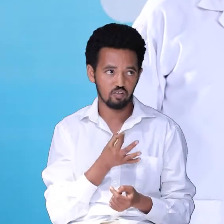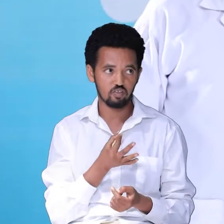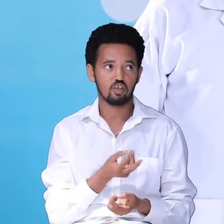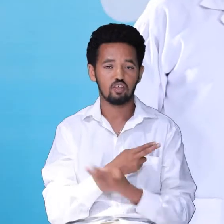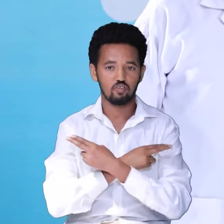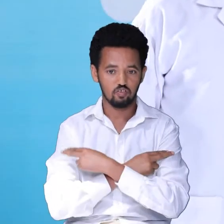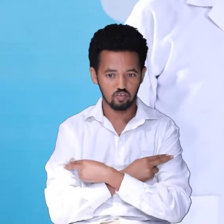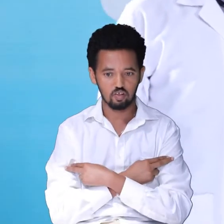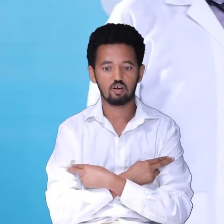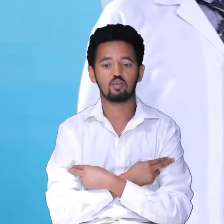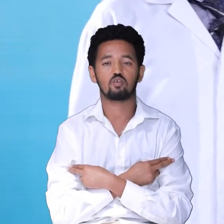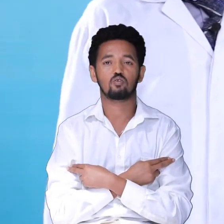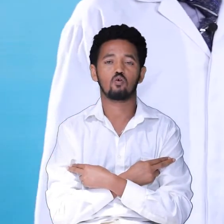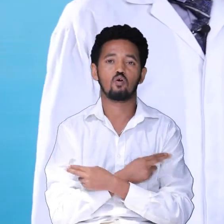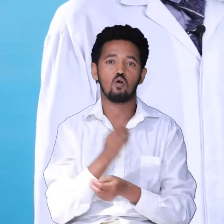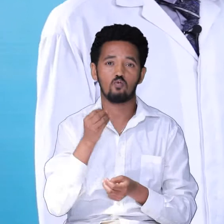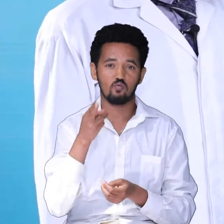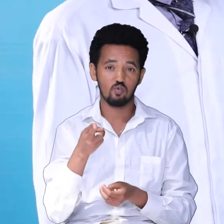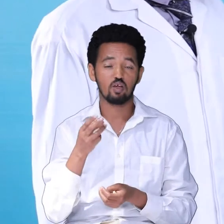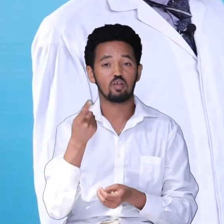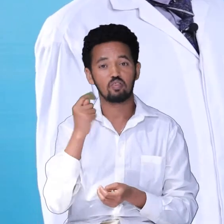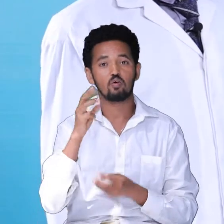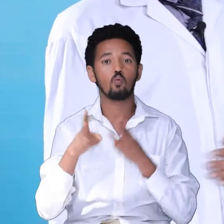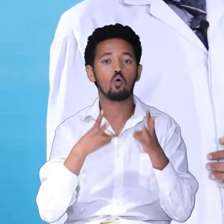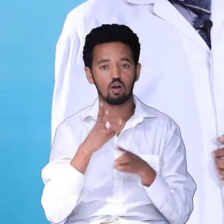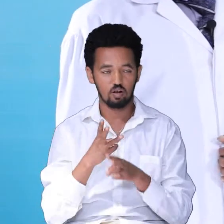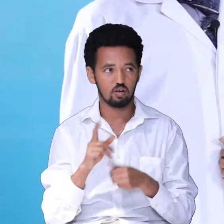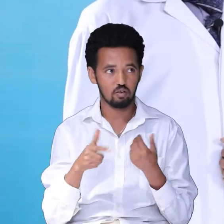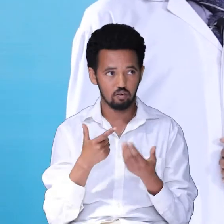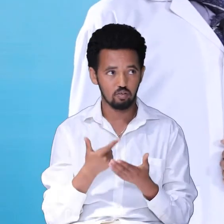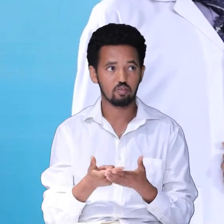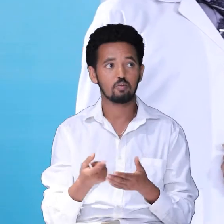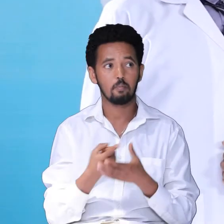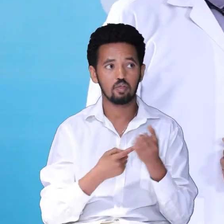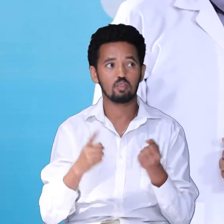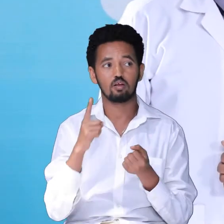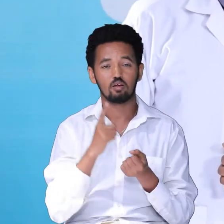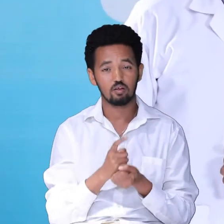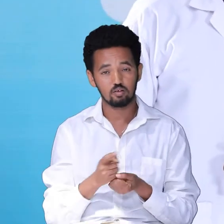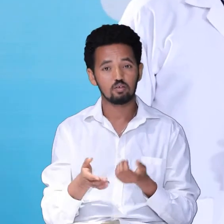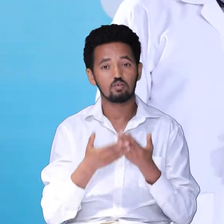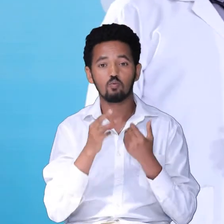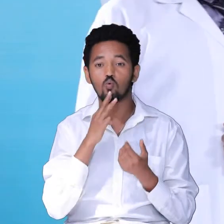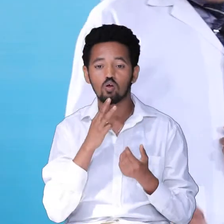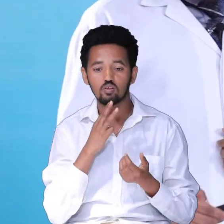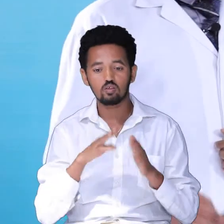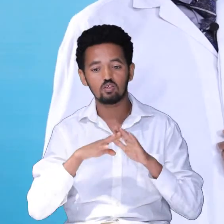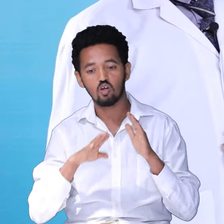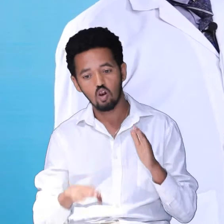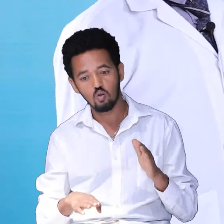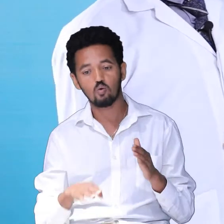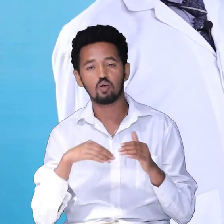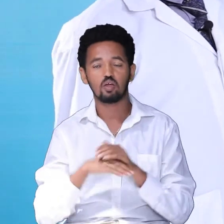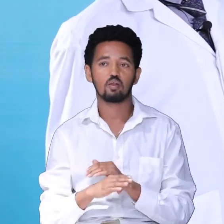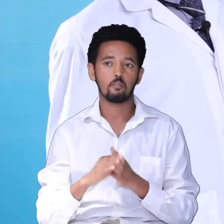rest of the world. His last decisive battle as the Battle of Waterloo in